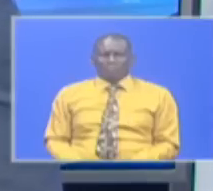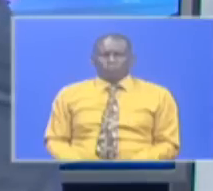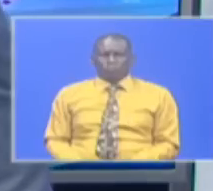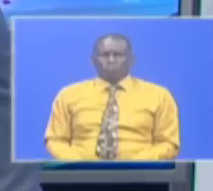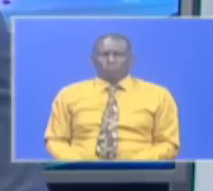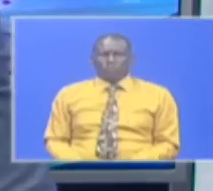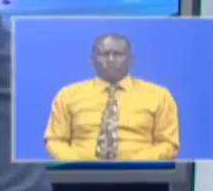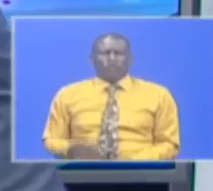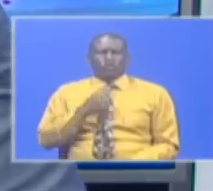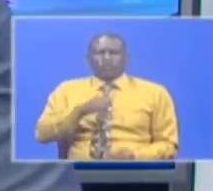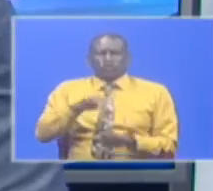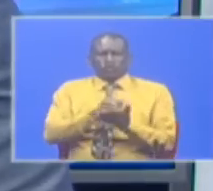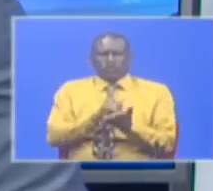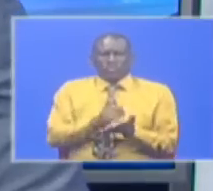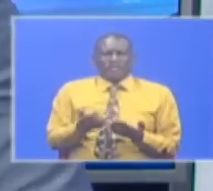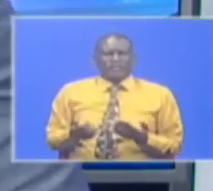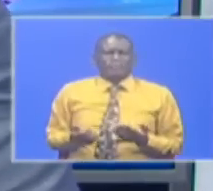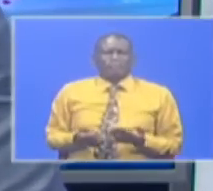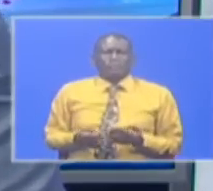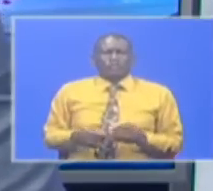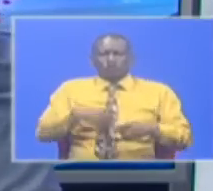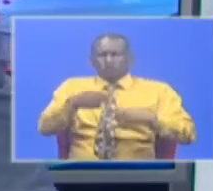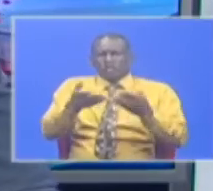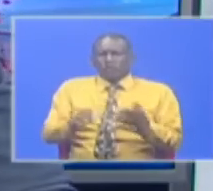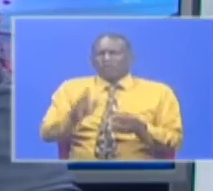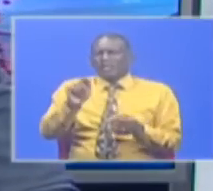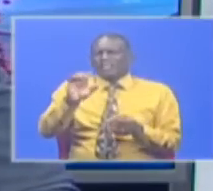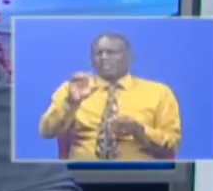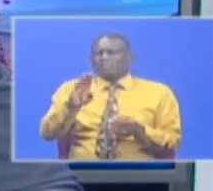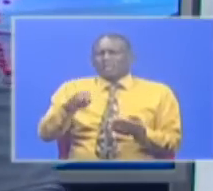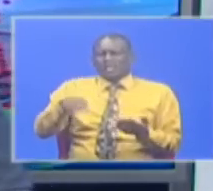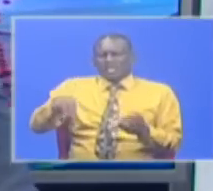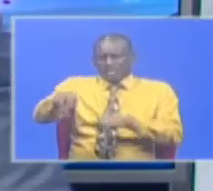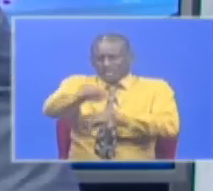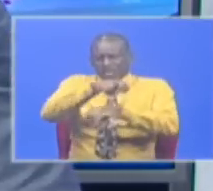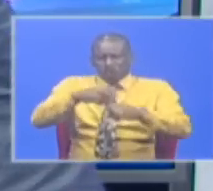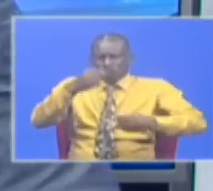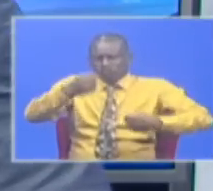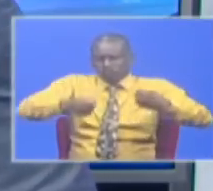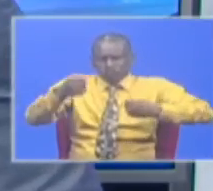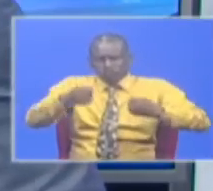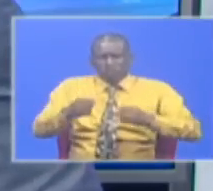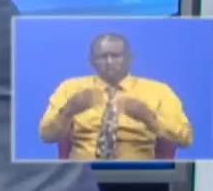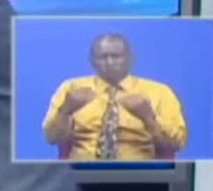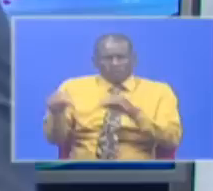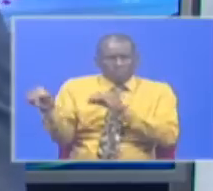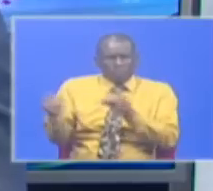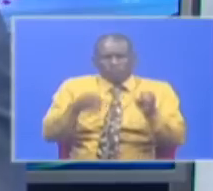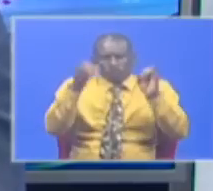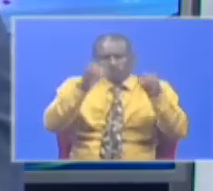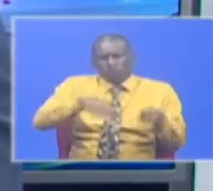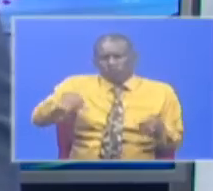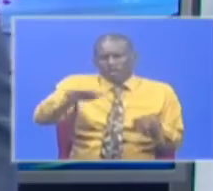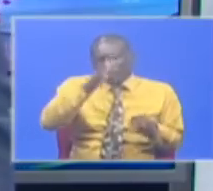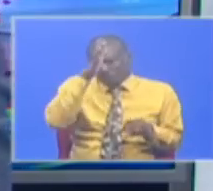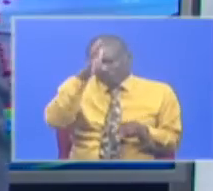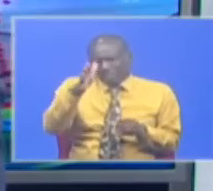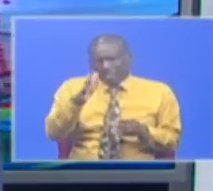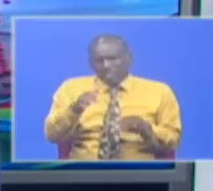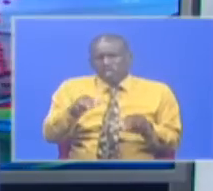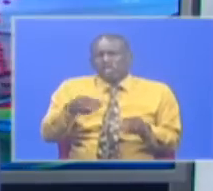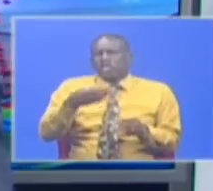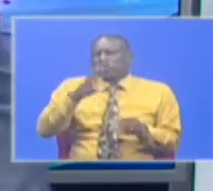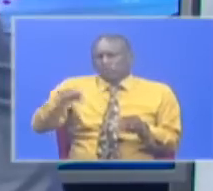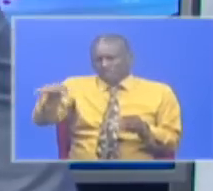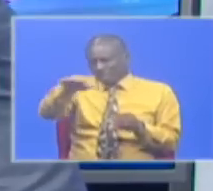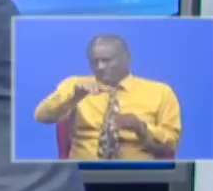Sorry for that tag down there. And moving on, the KCB National Autocross Championship will head to a new venue on Sunday at the Waterfront Mall